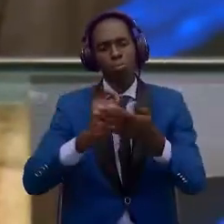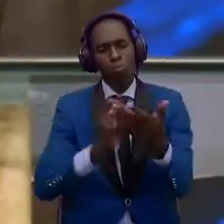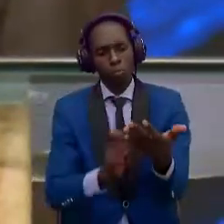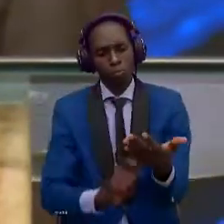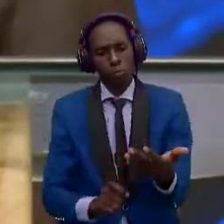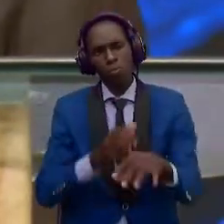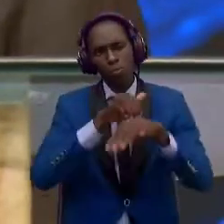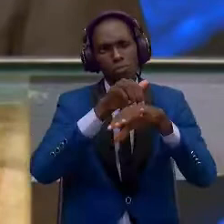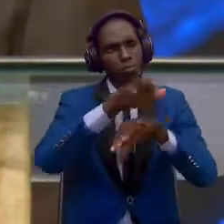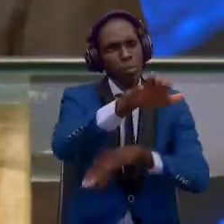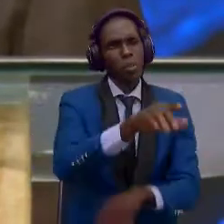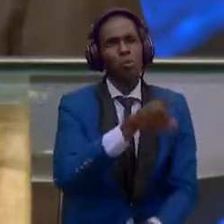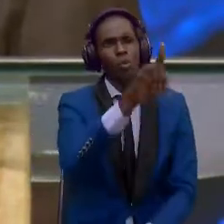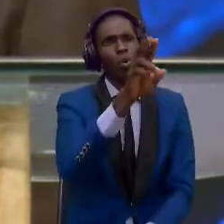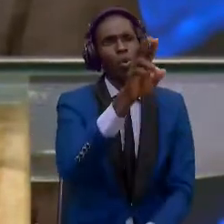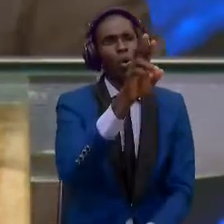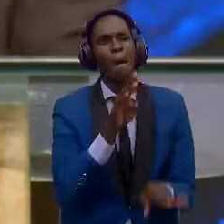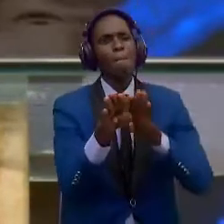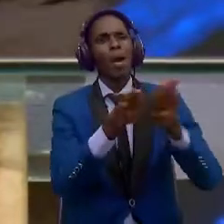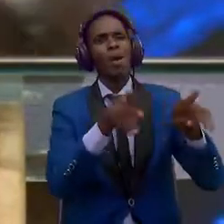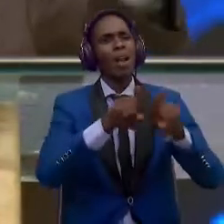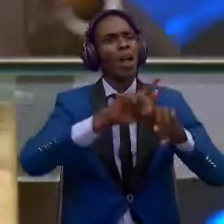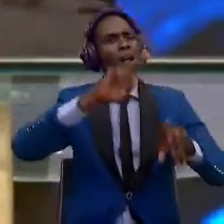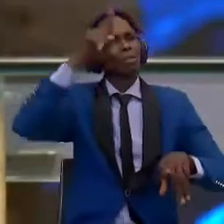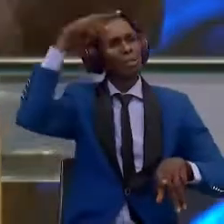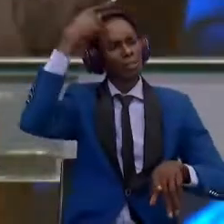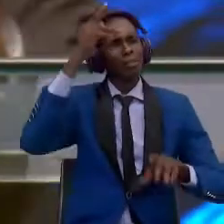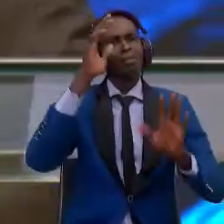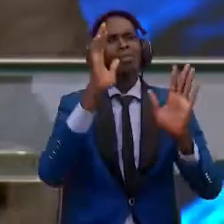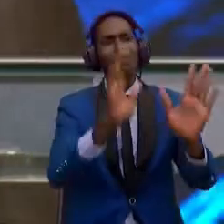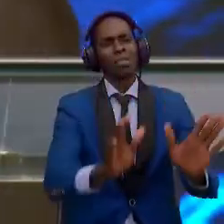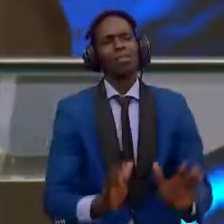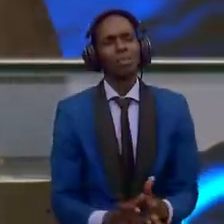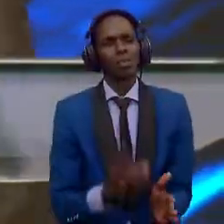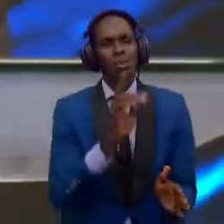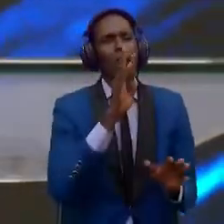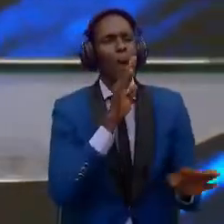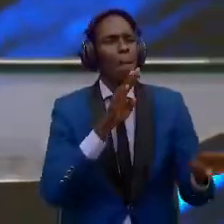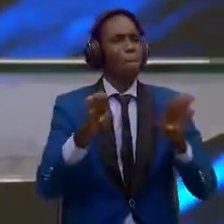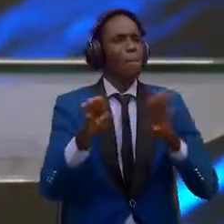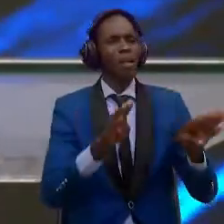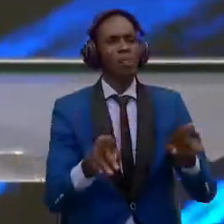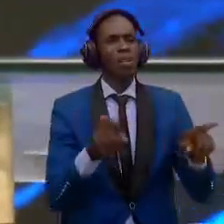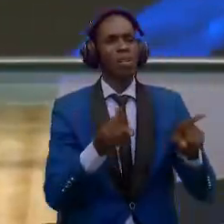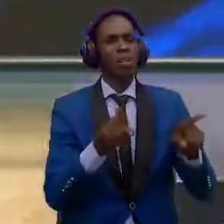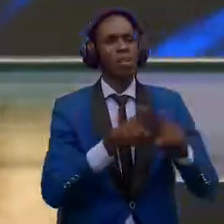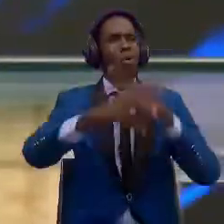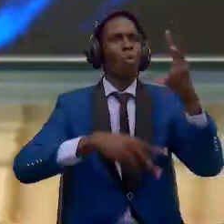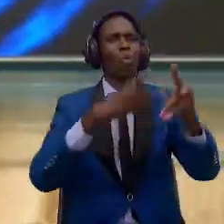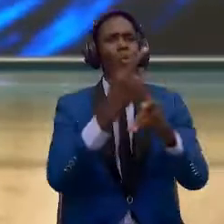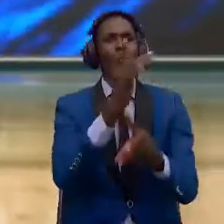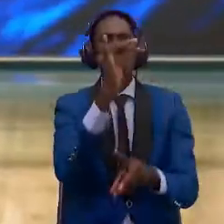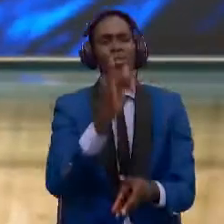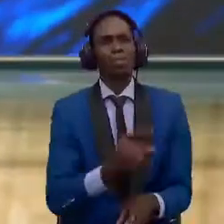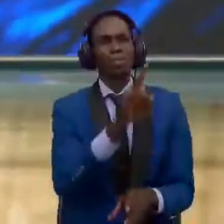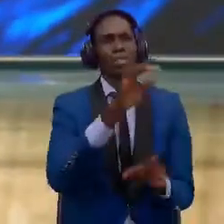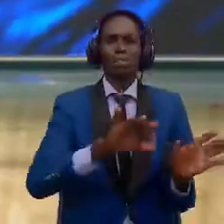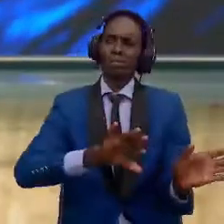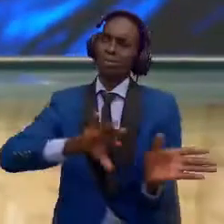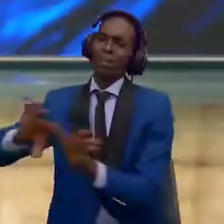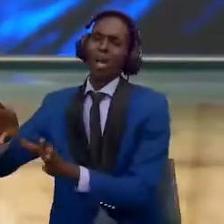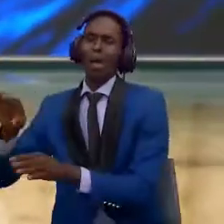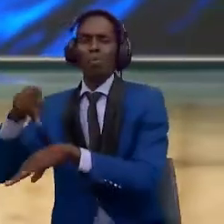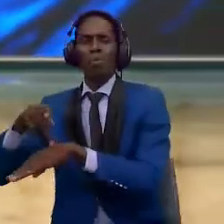fleshly, you are like worldly politicians, and you are like parties in the church, and you say, you have Paul, you have